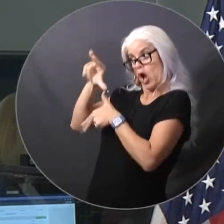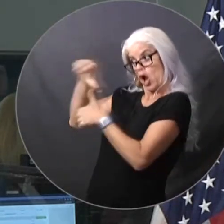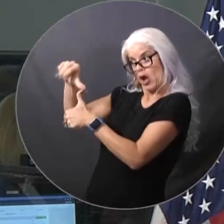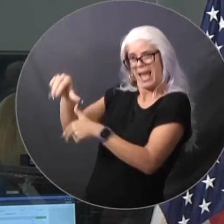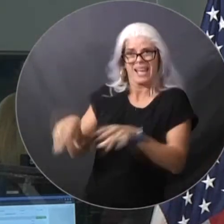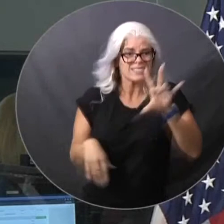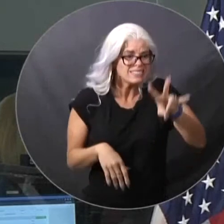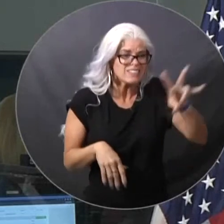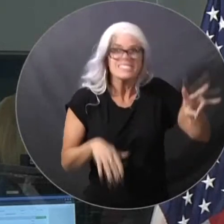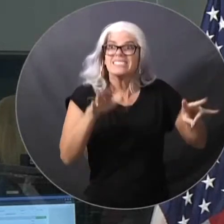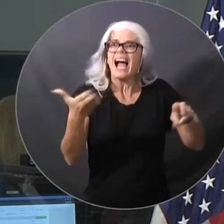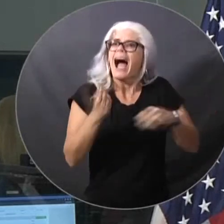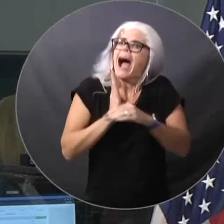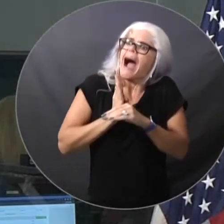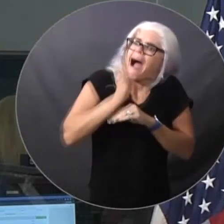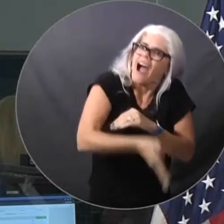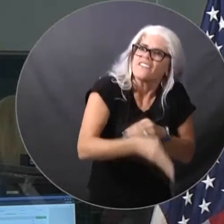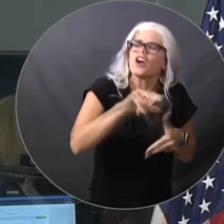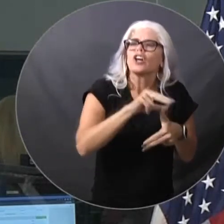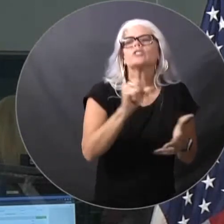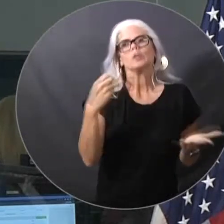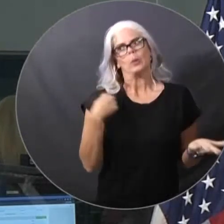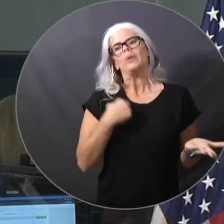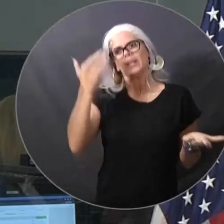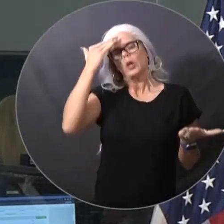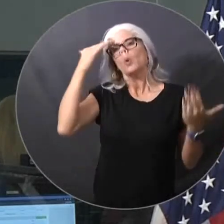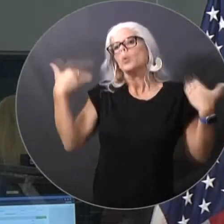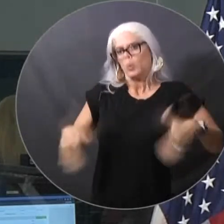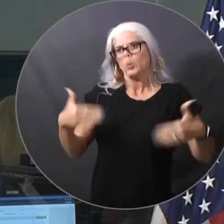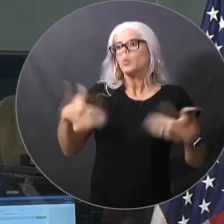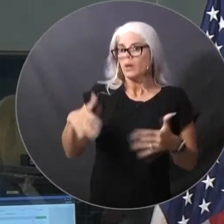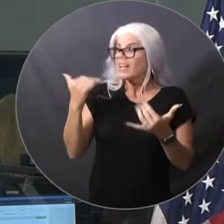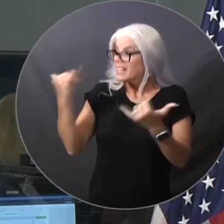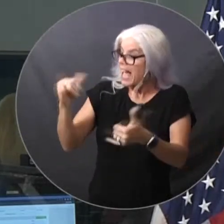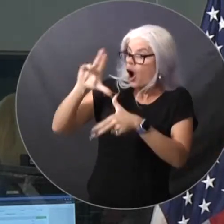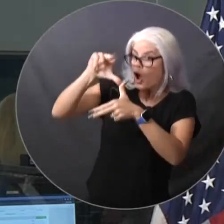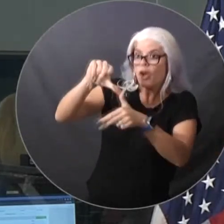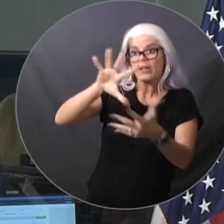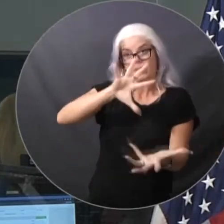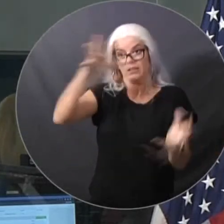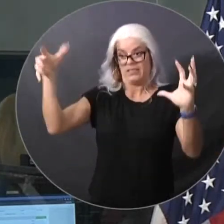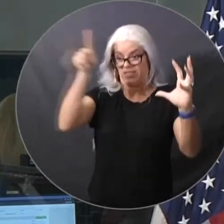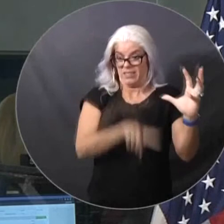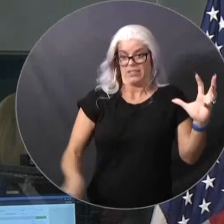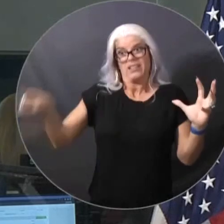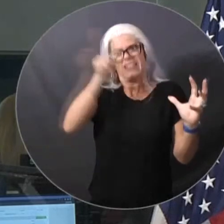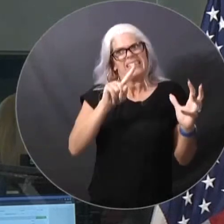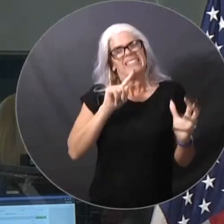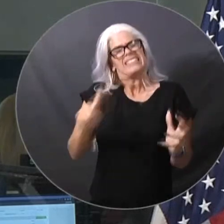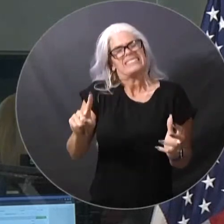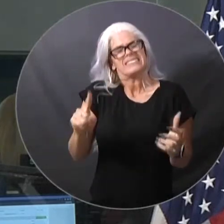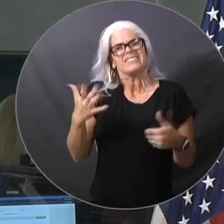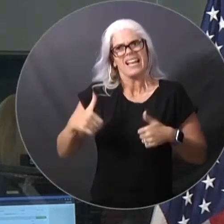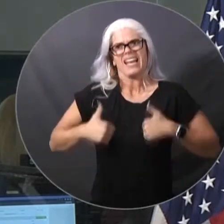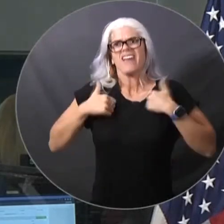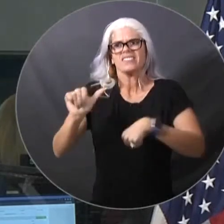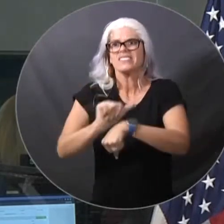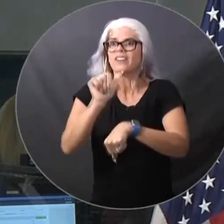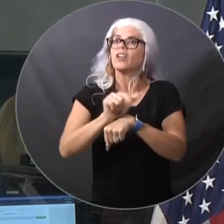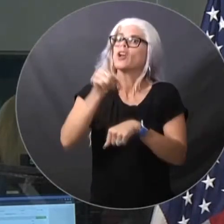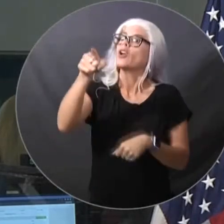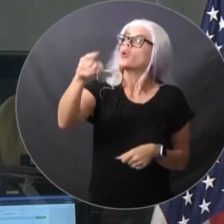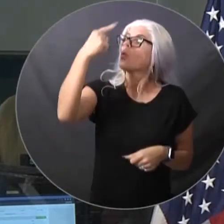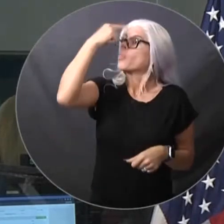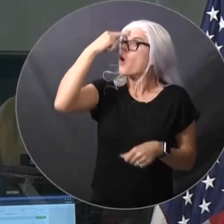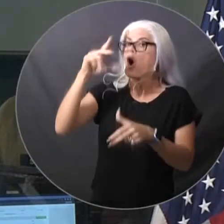ominous. We know the life-threatening nature of that. But once the storm goes, once there is apparent calm, there are